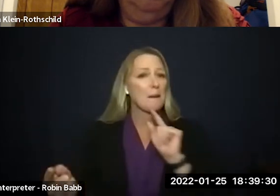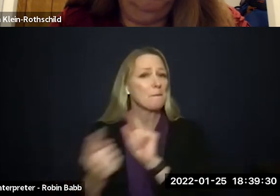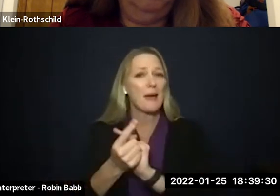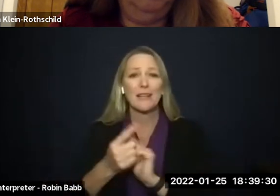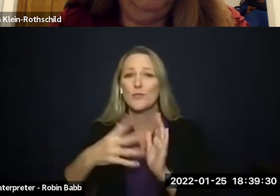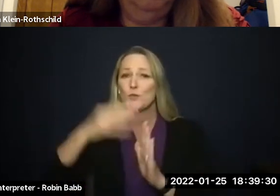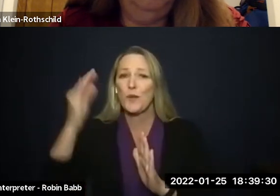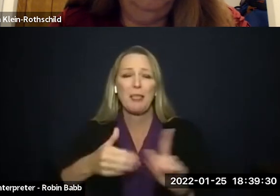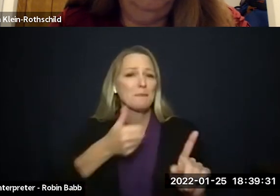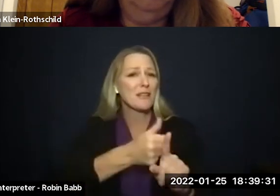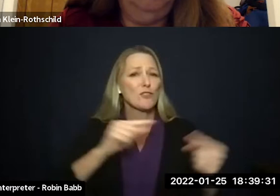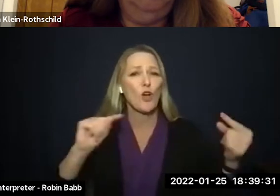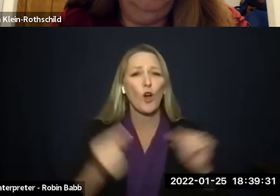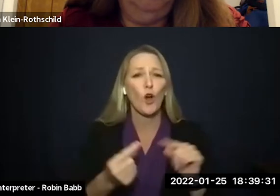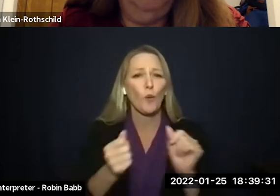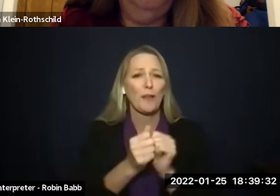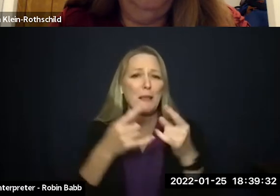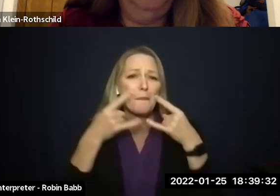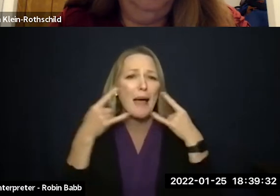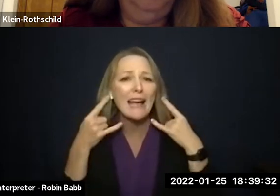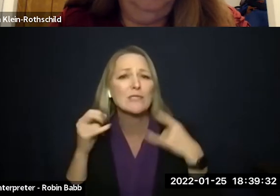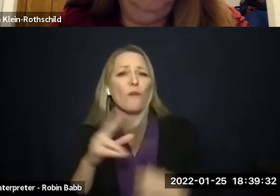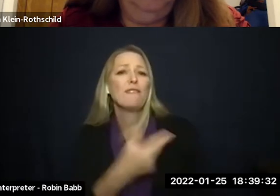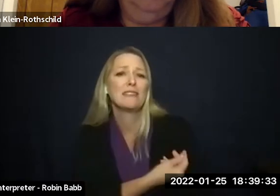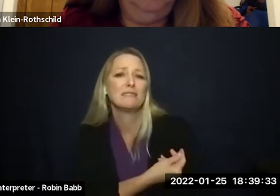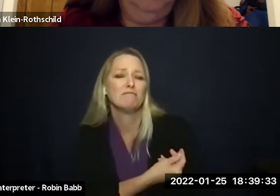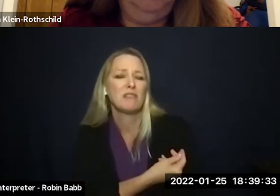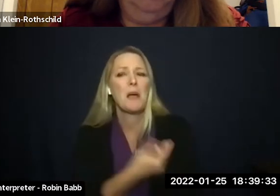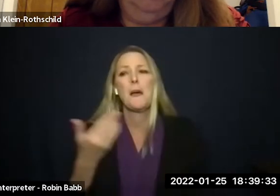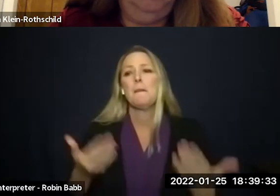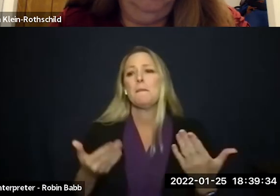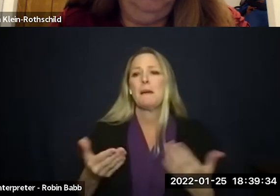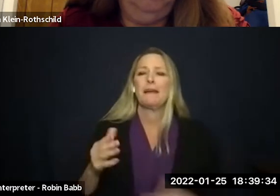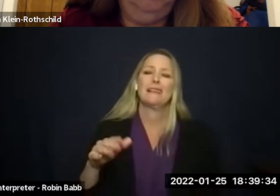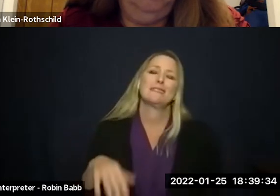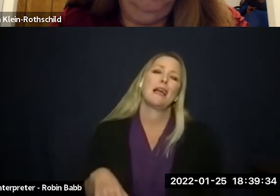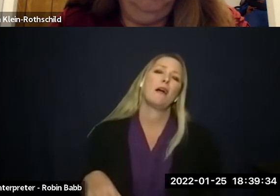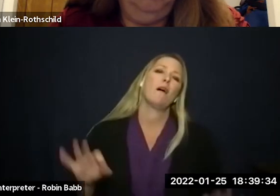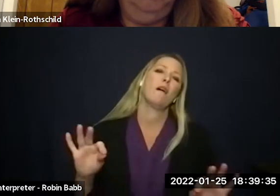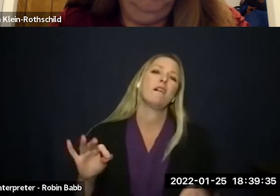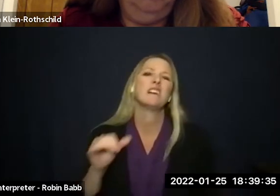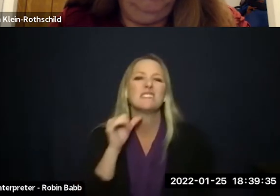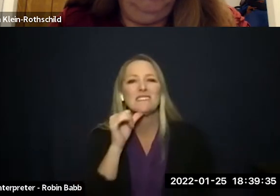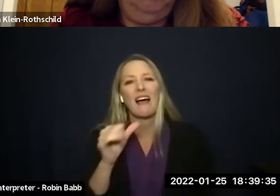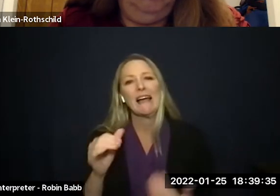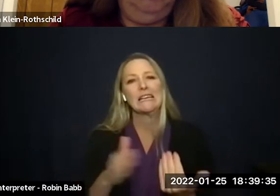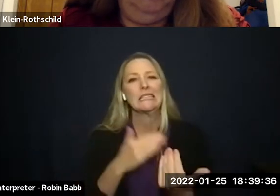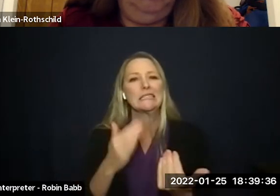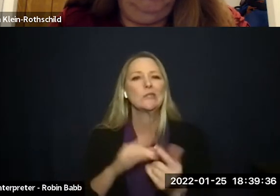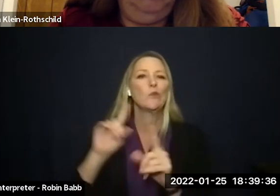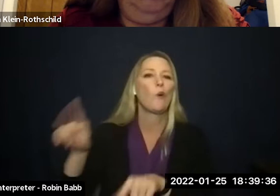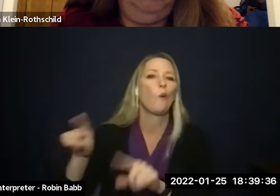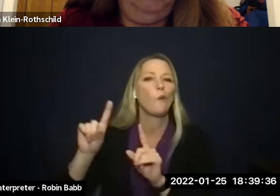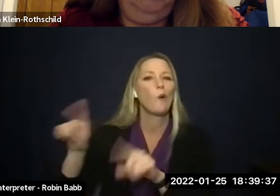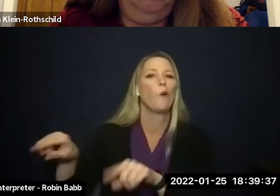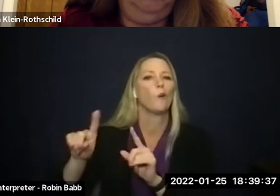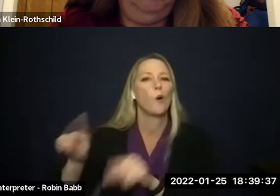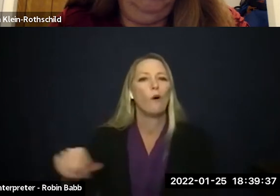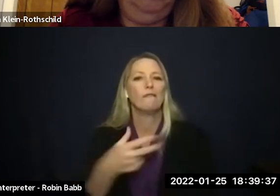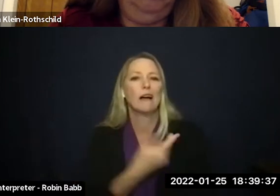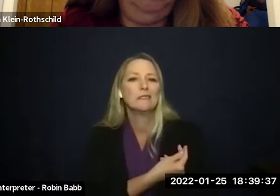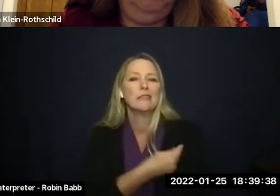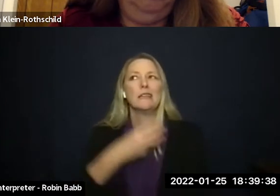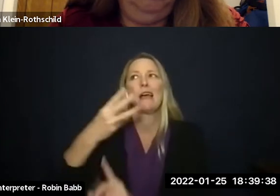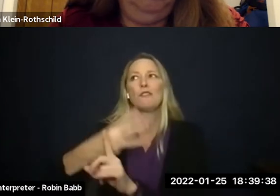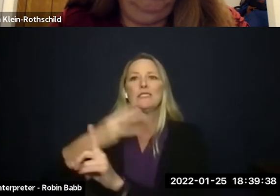vaccinated although maybe a mild inconvenience to go out of my way and get one vaccine every six months or so it is more than worth it to protect